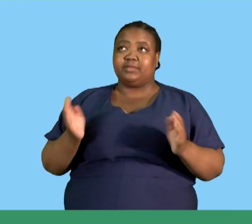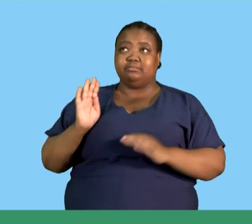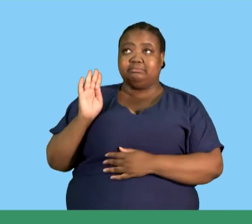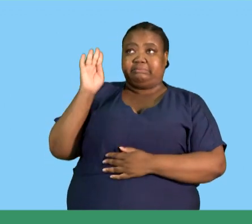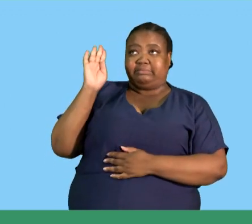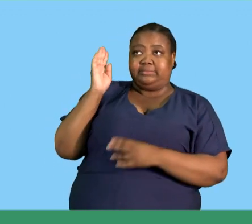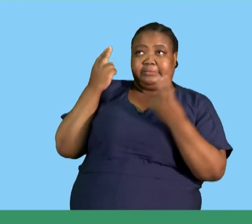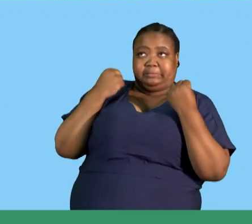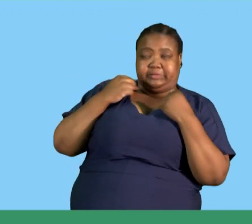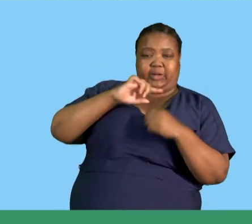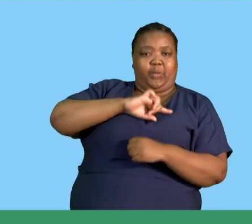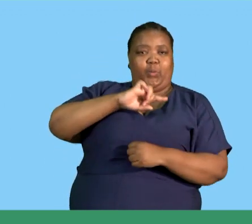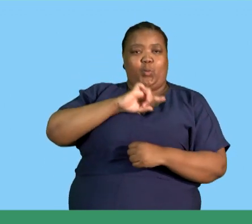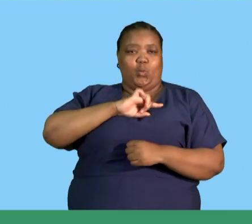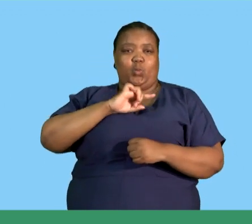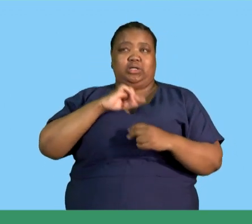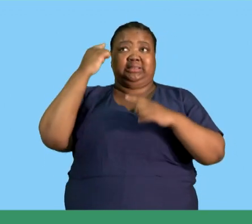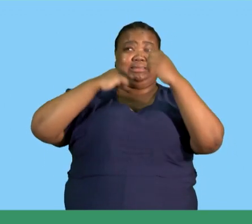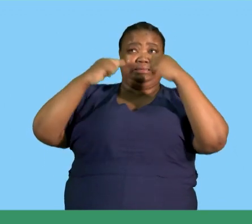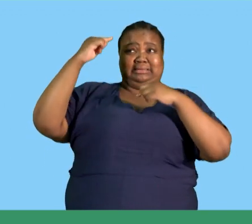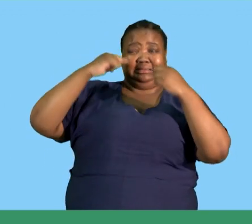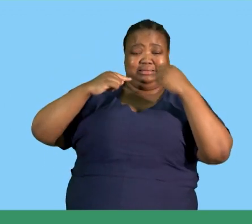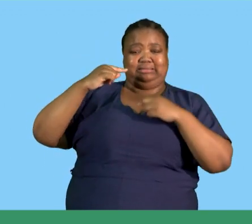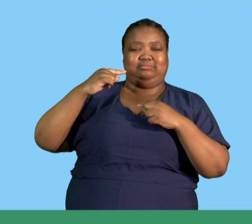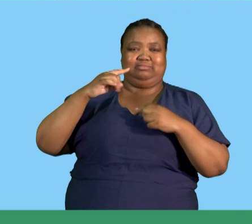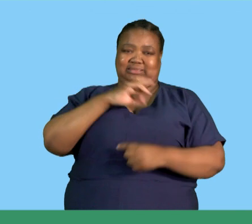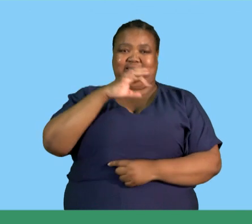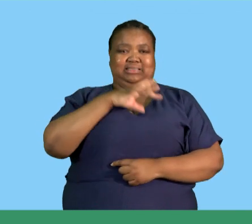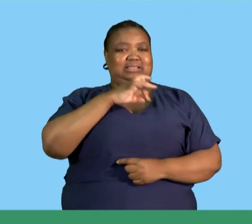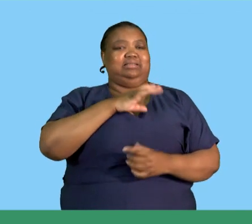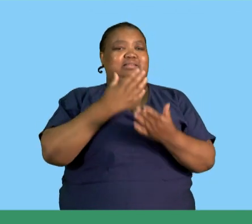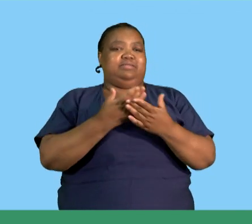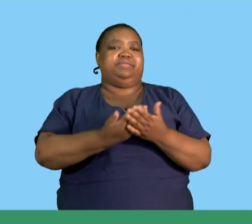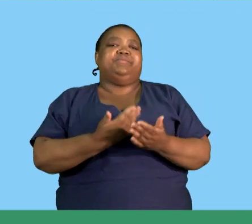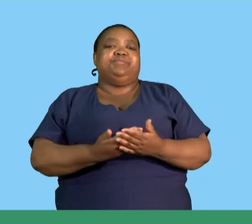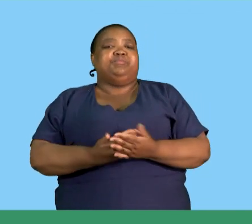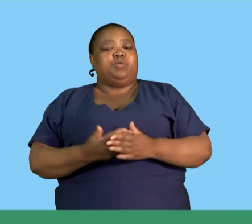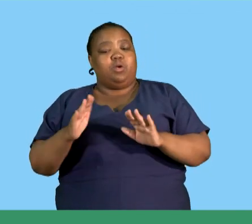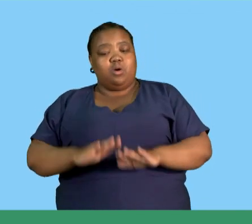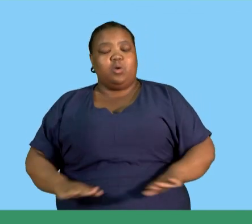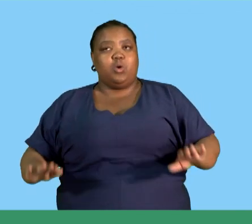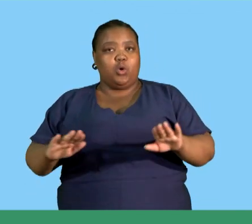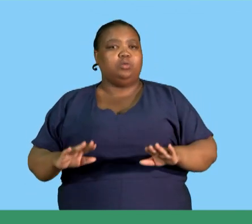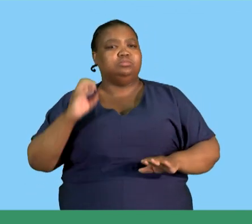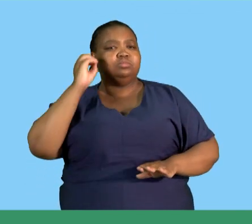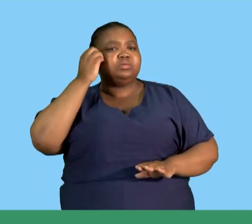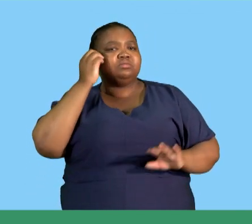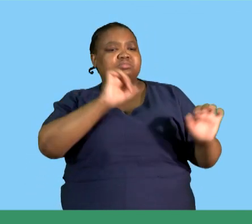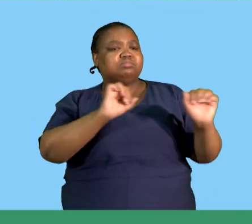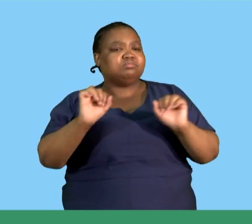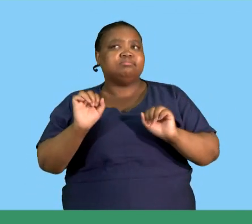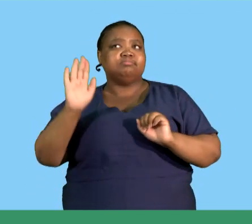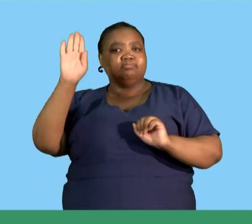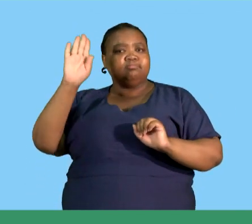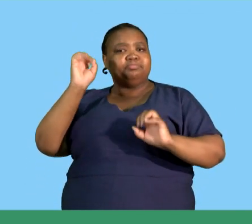may prevent full participation. Fear of criticism, remember, everyone is allowed to say out their views or their opinions. So some